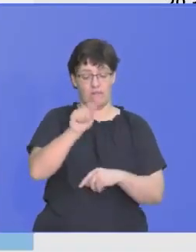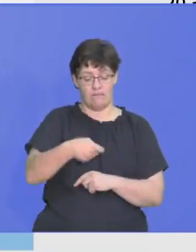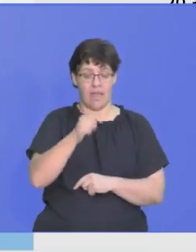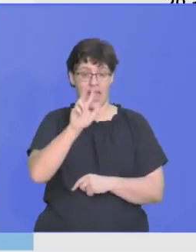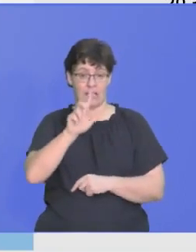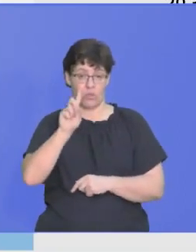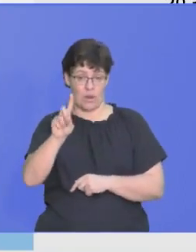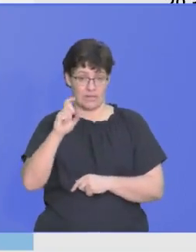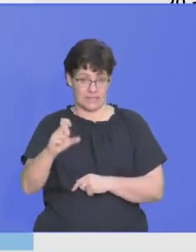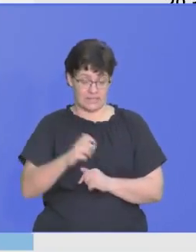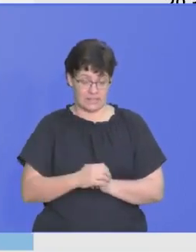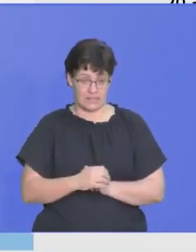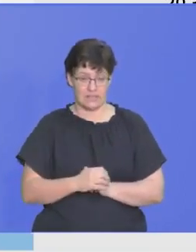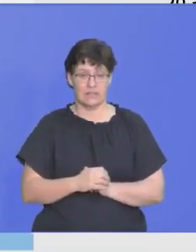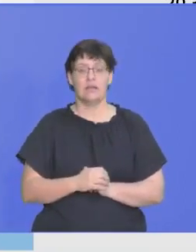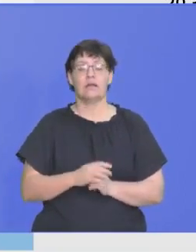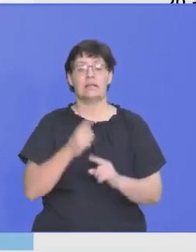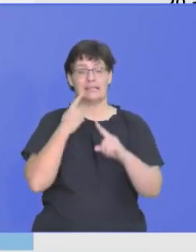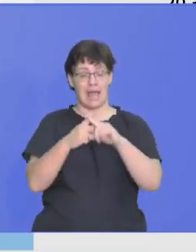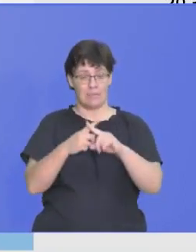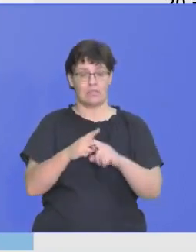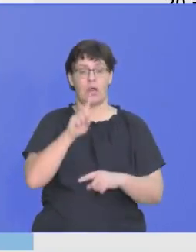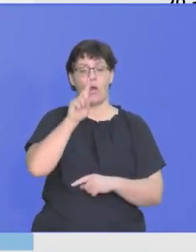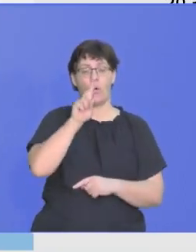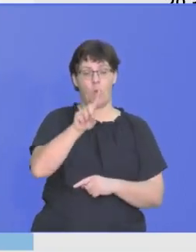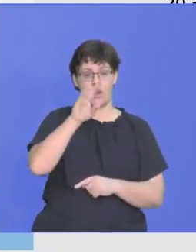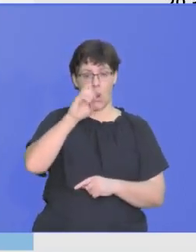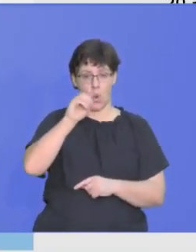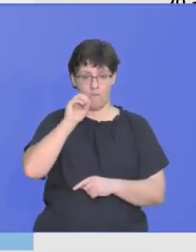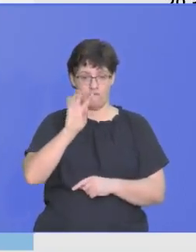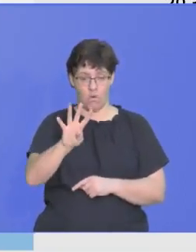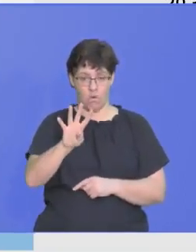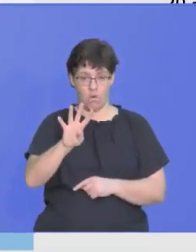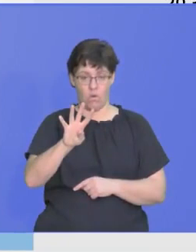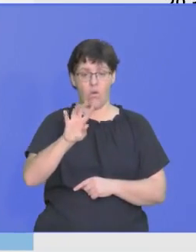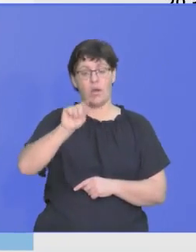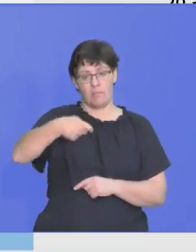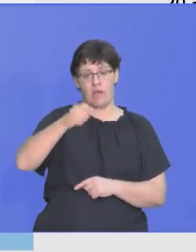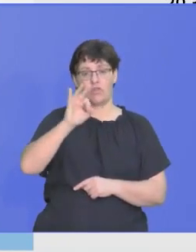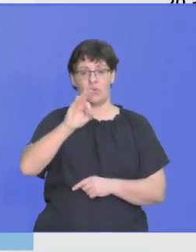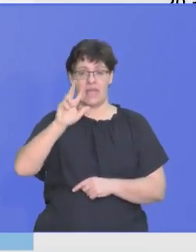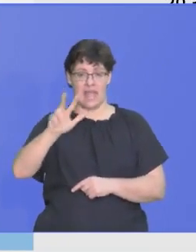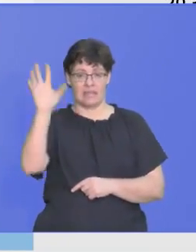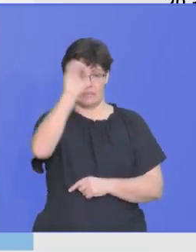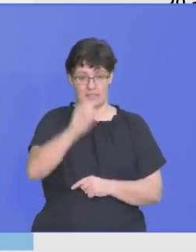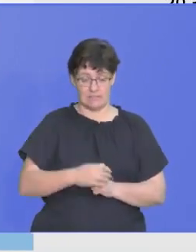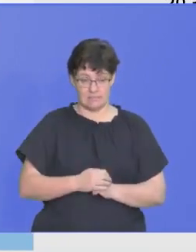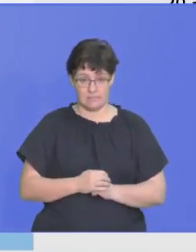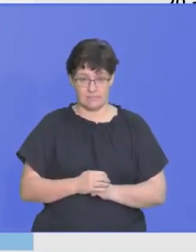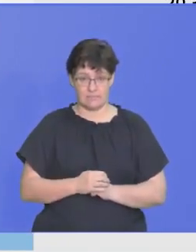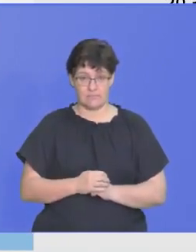12 Rand and 81 cents, and times it by 104.38%.